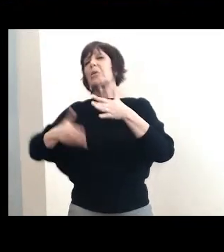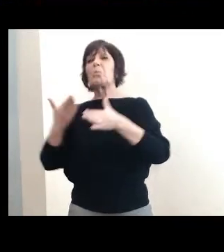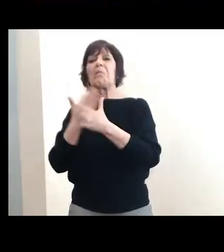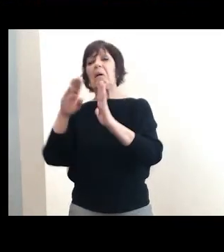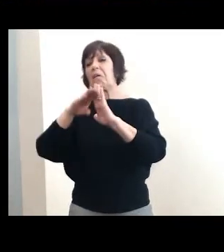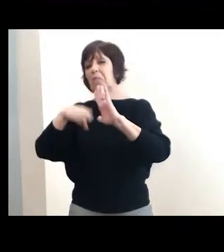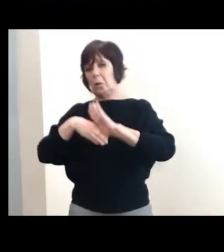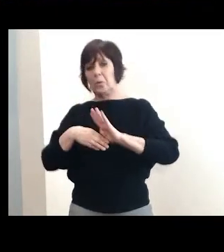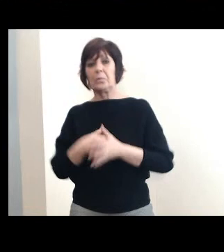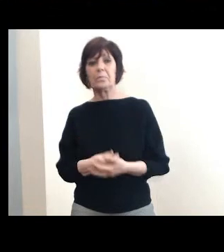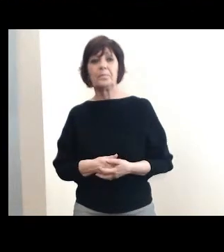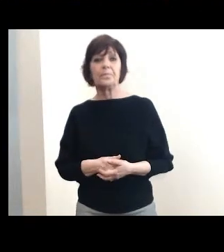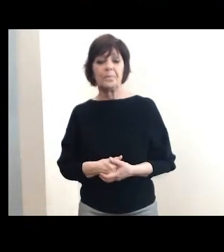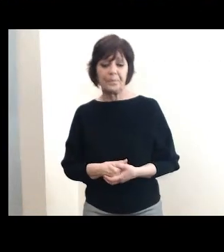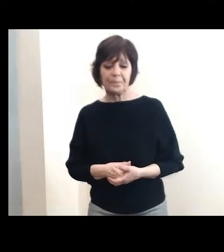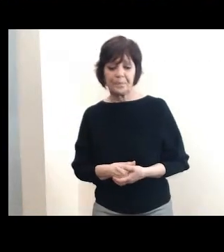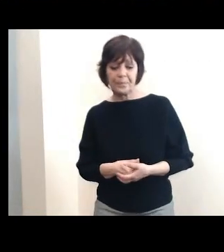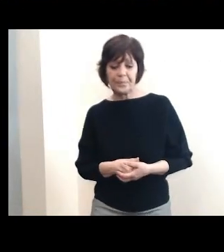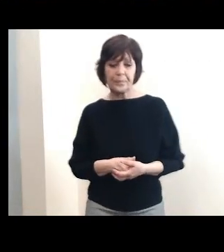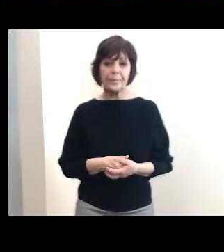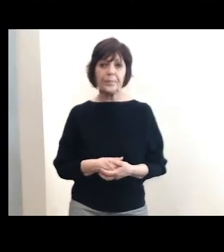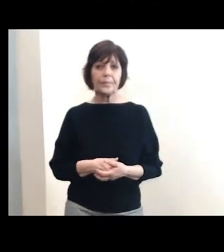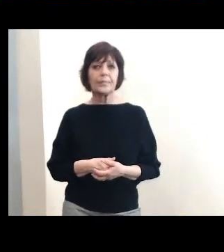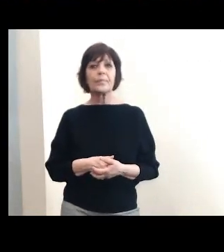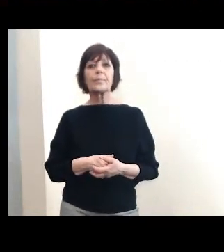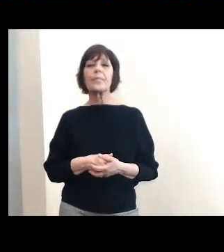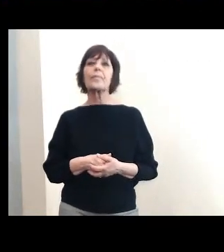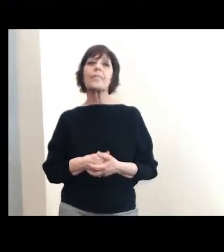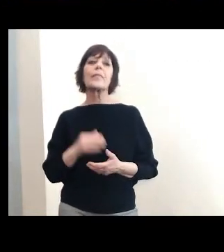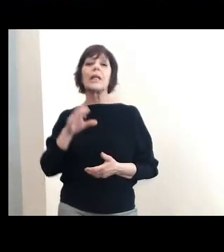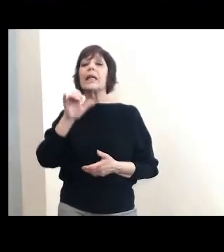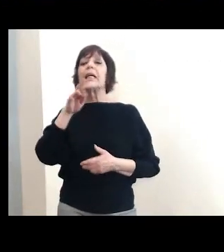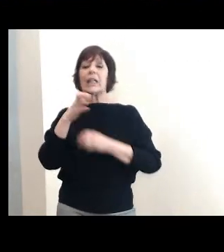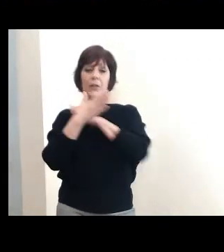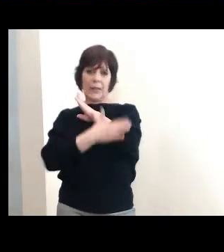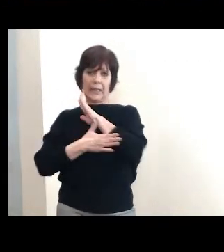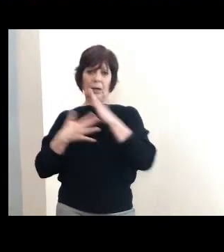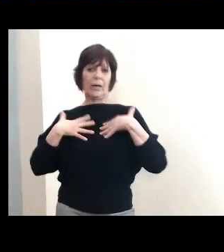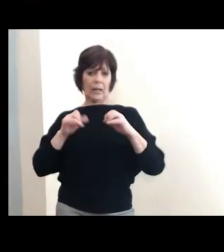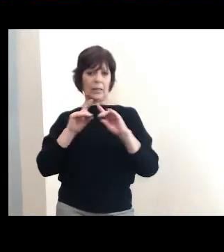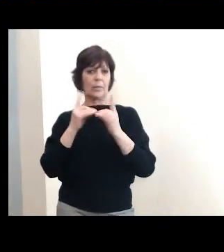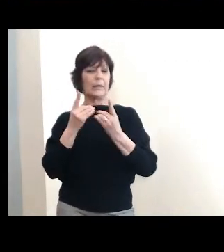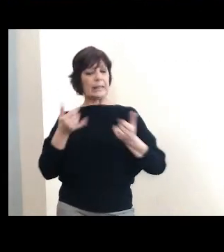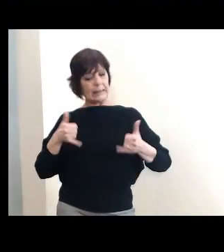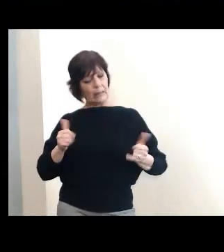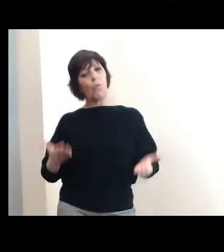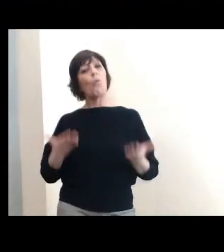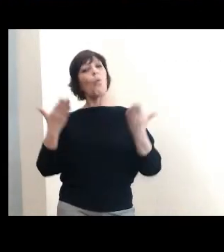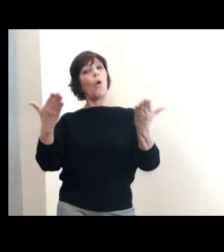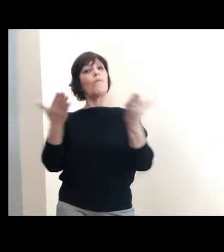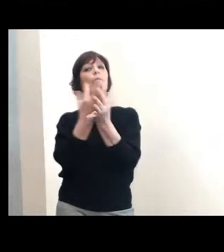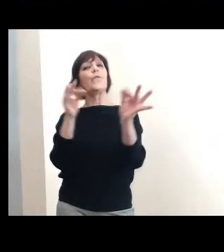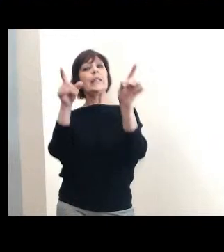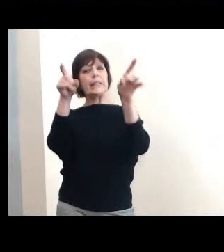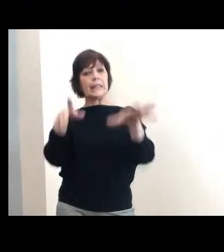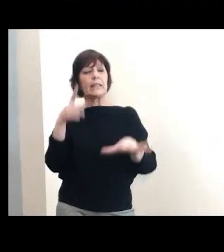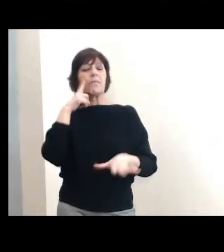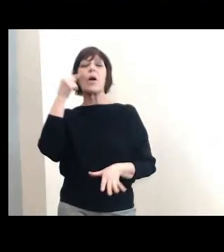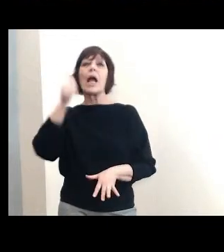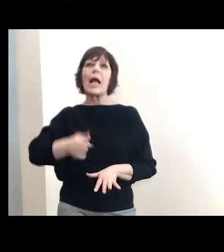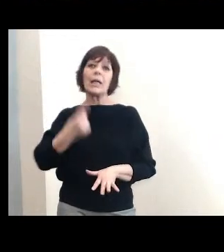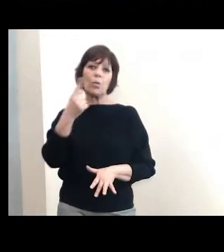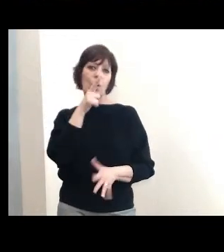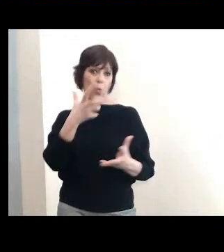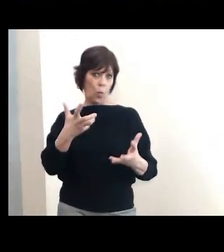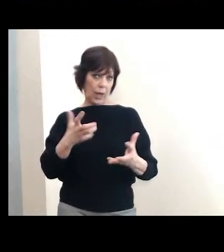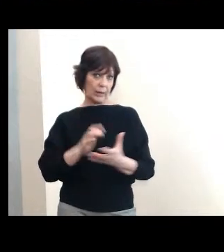half hour of the specimen collection on the site. So the Erie County Health Department is still offering free testing for any Erie County resident